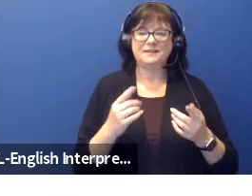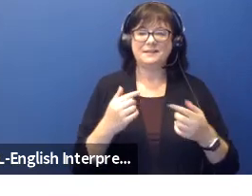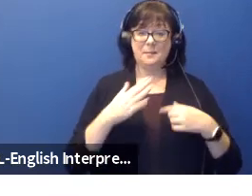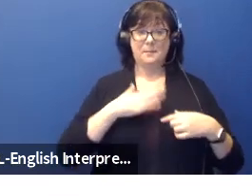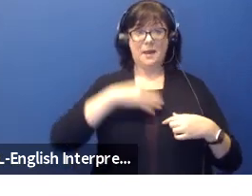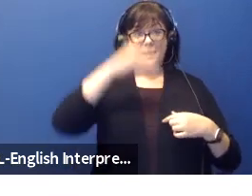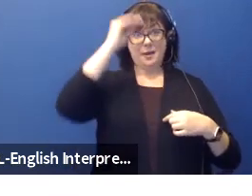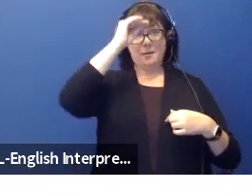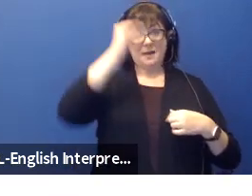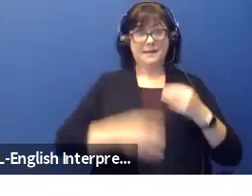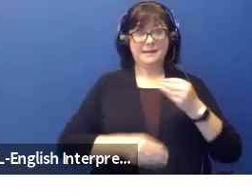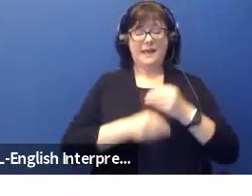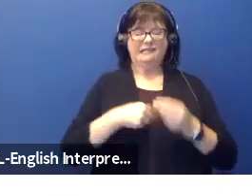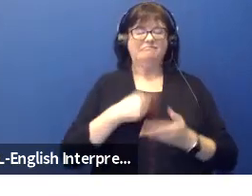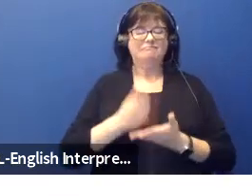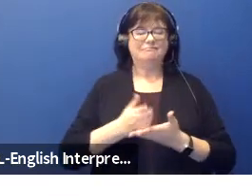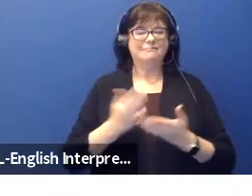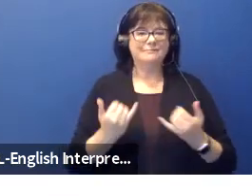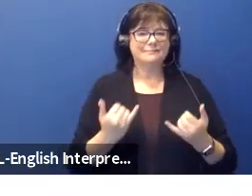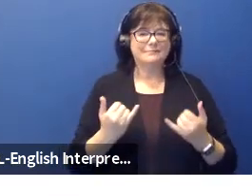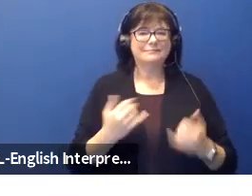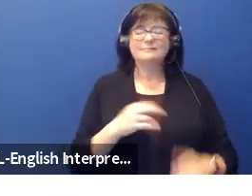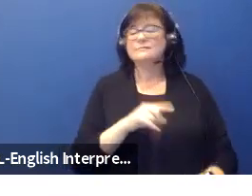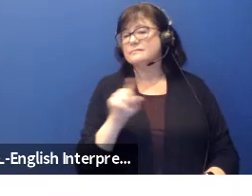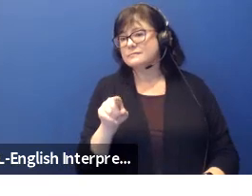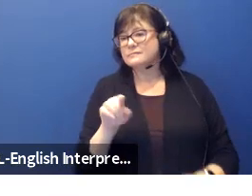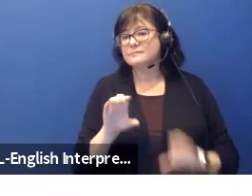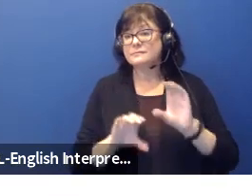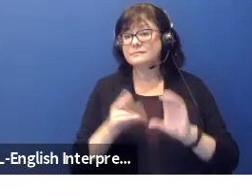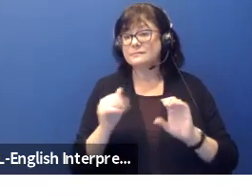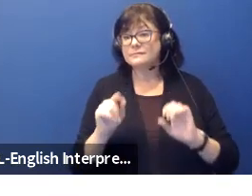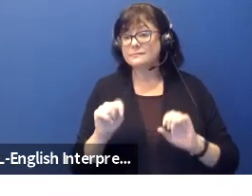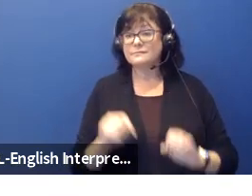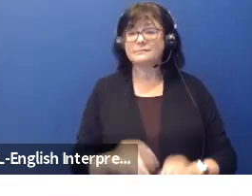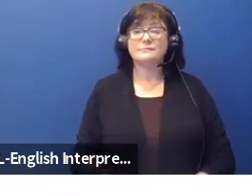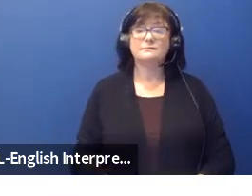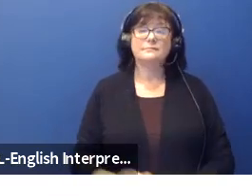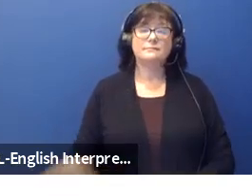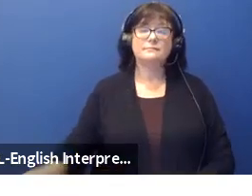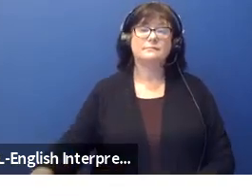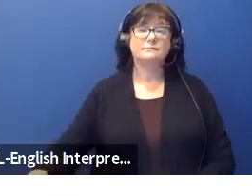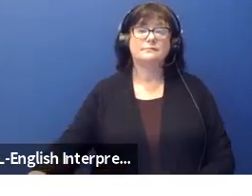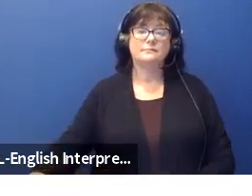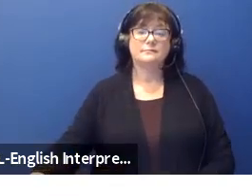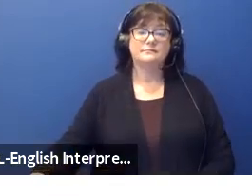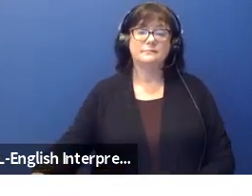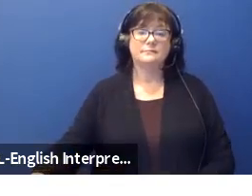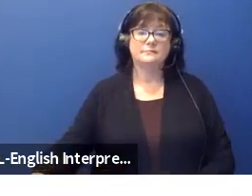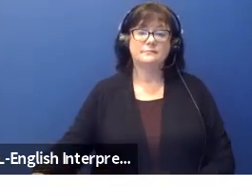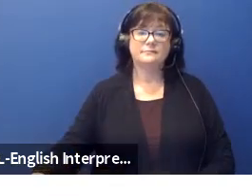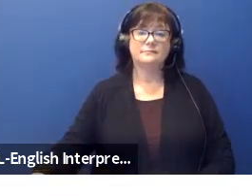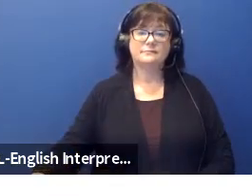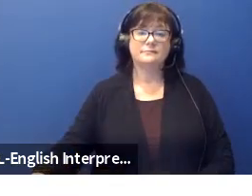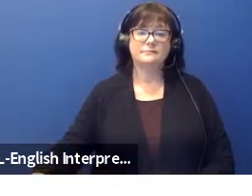A couple of items in the chat here. And scroll up a bit so I don't miss